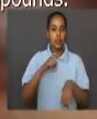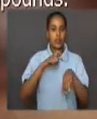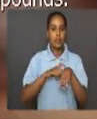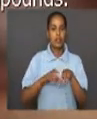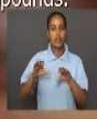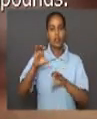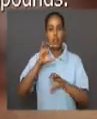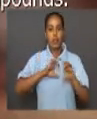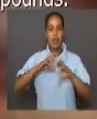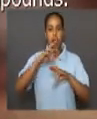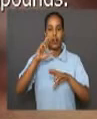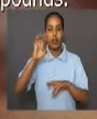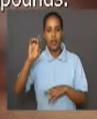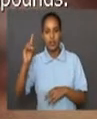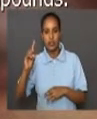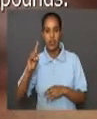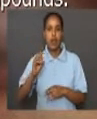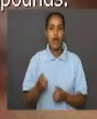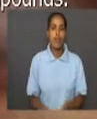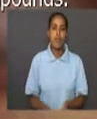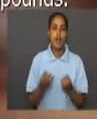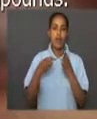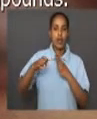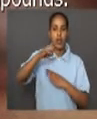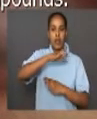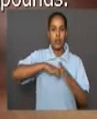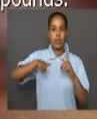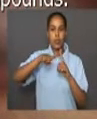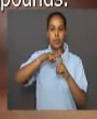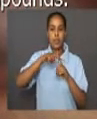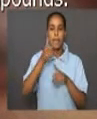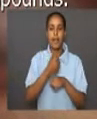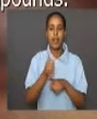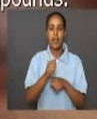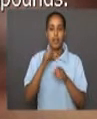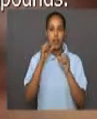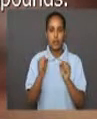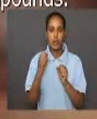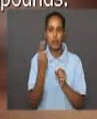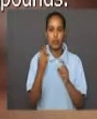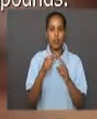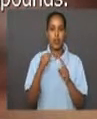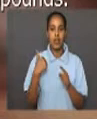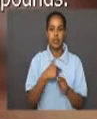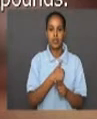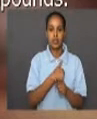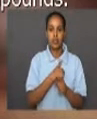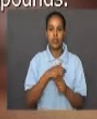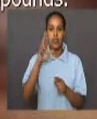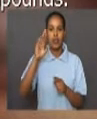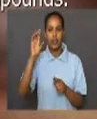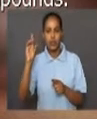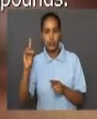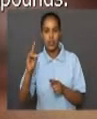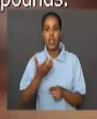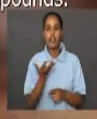During chemical reduction, a more electropositive metal can be used as a